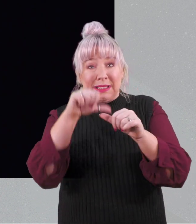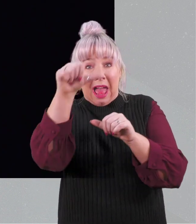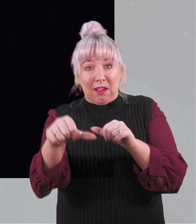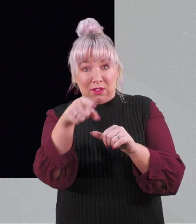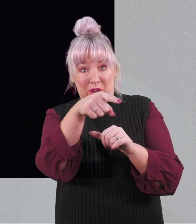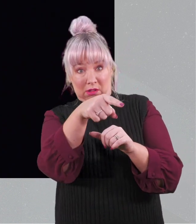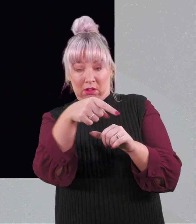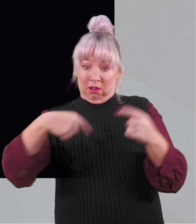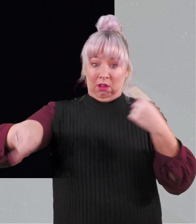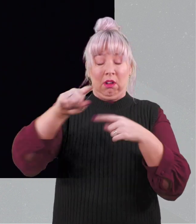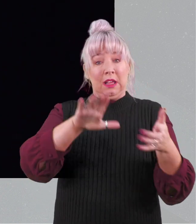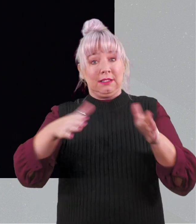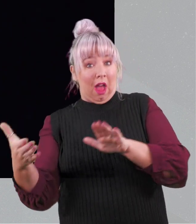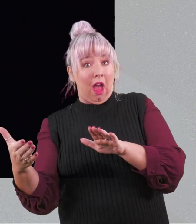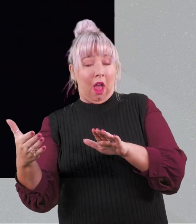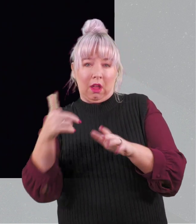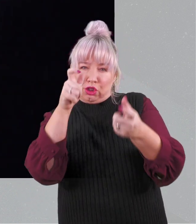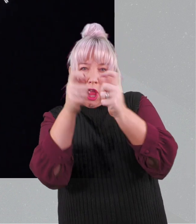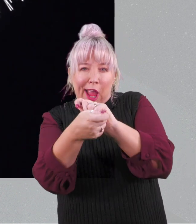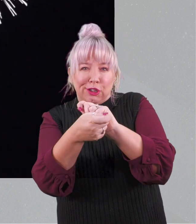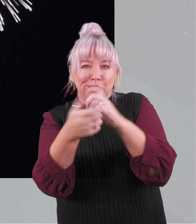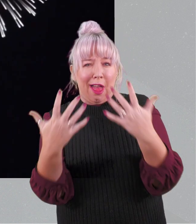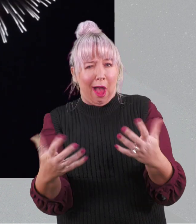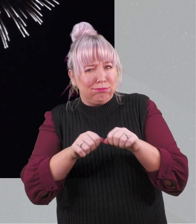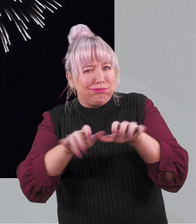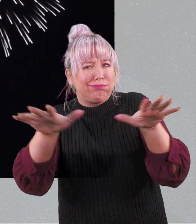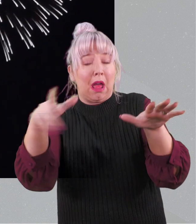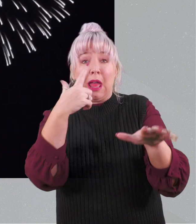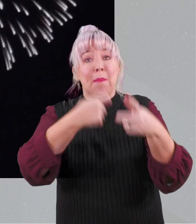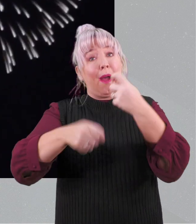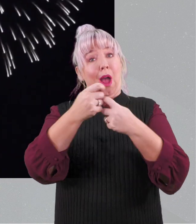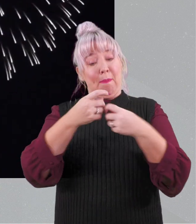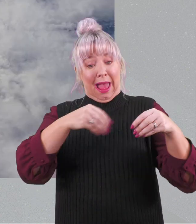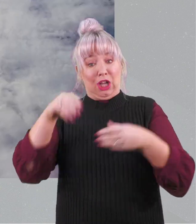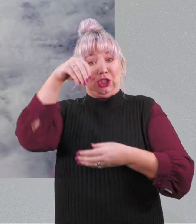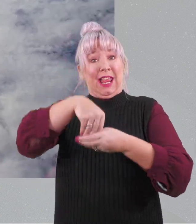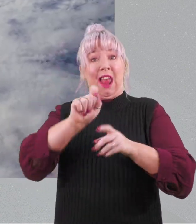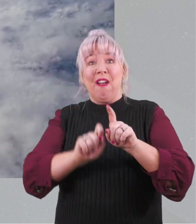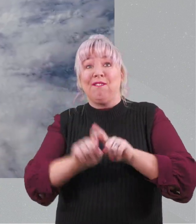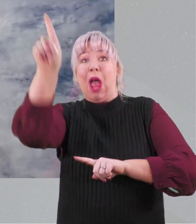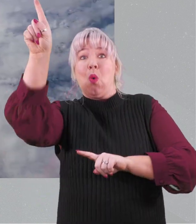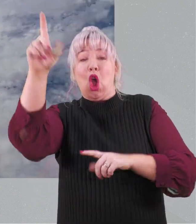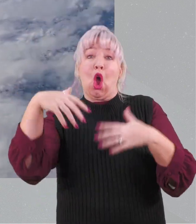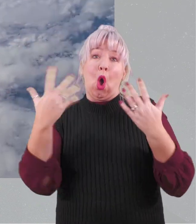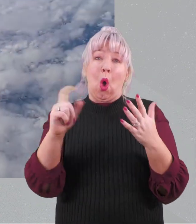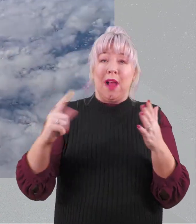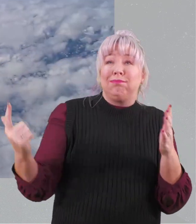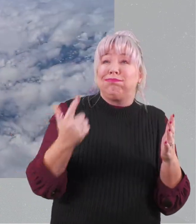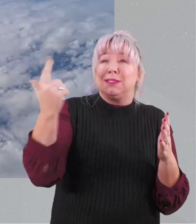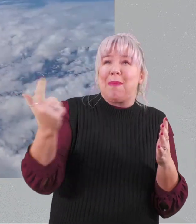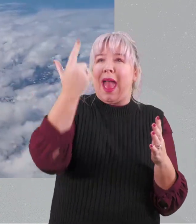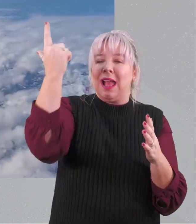what happens after you die is changing. You could become a firework, or even have your